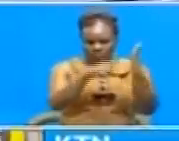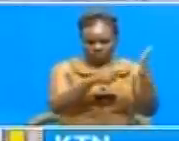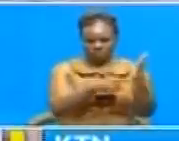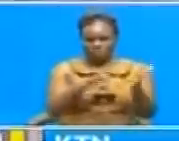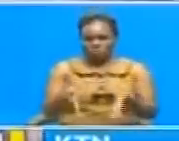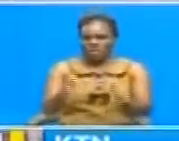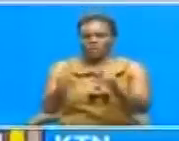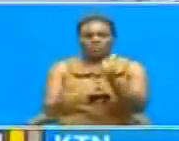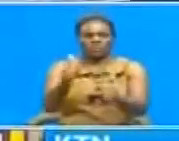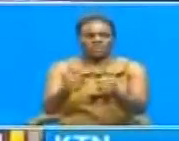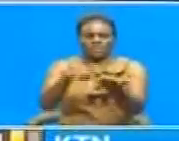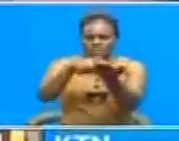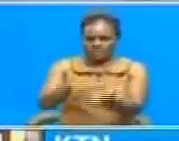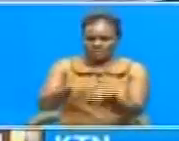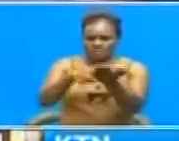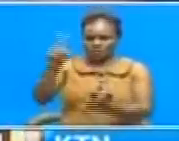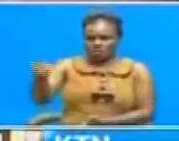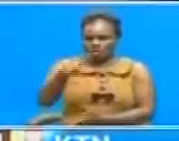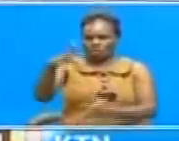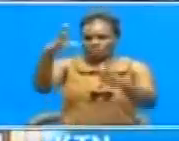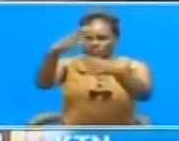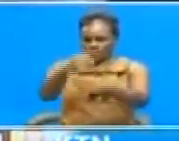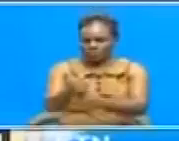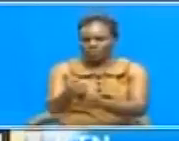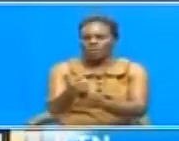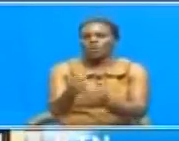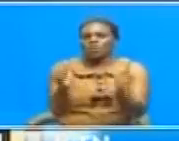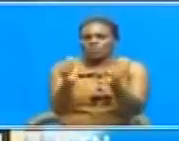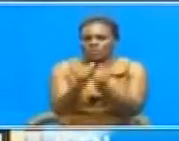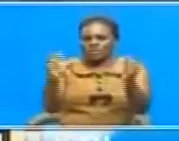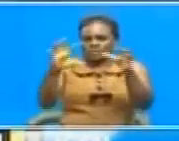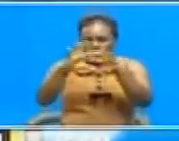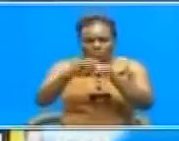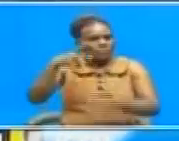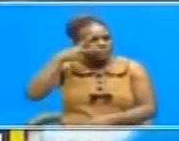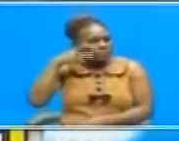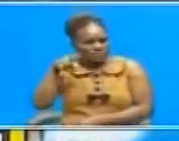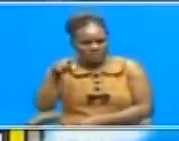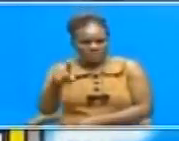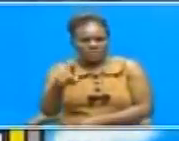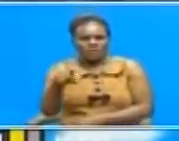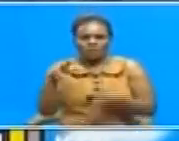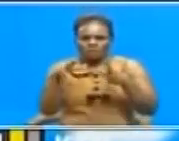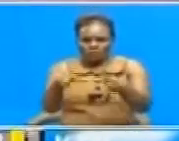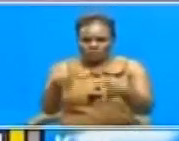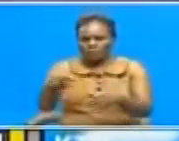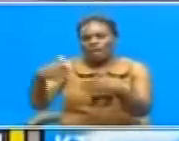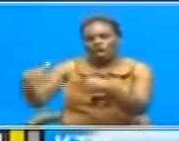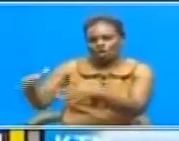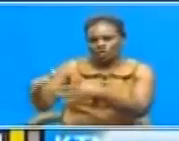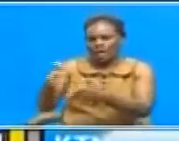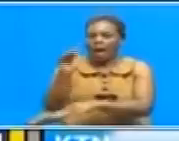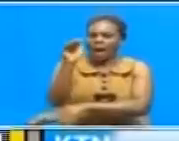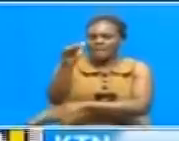way. Kendi insists that the wrongful association of their business with terrorist-related activities has caused them huge losses. They are